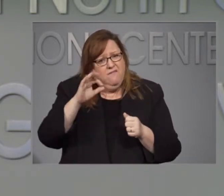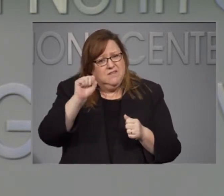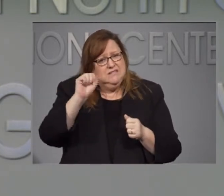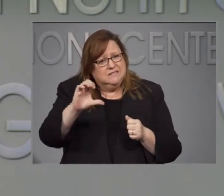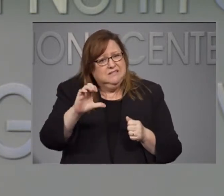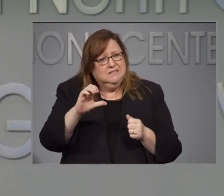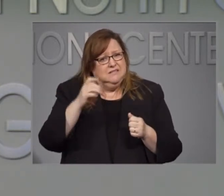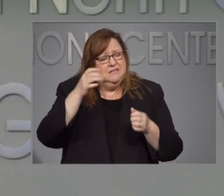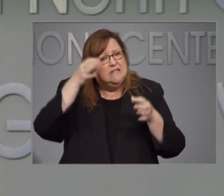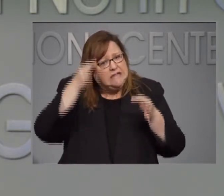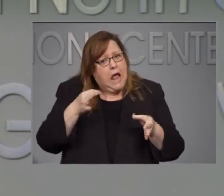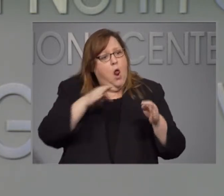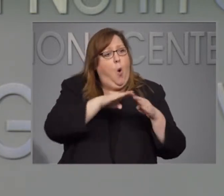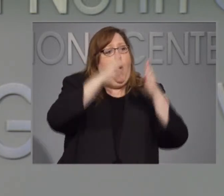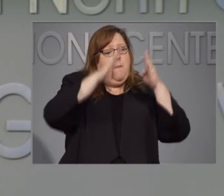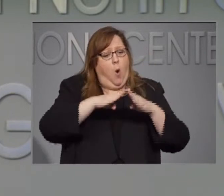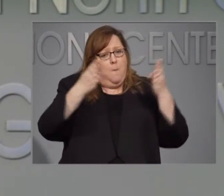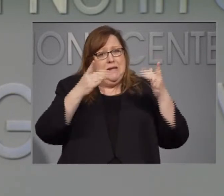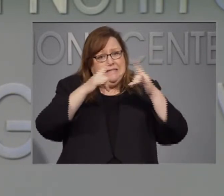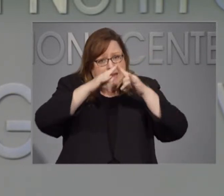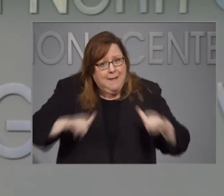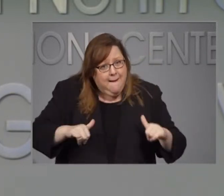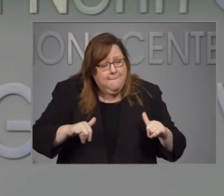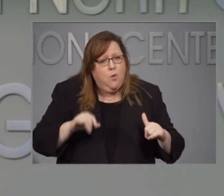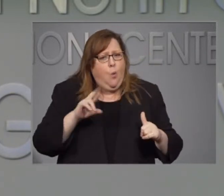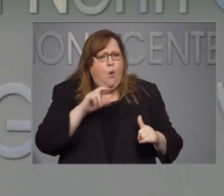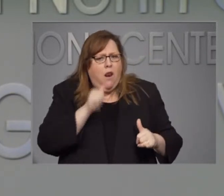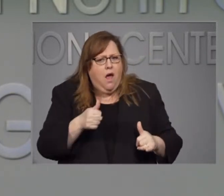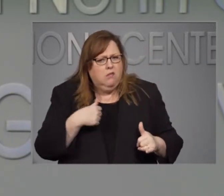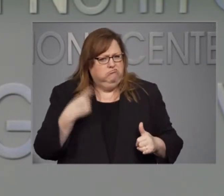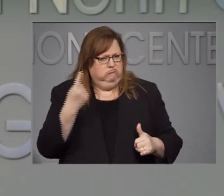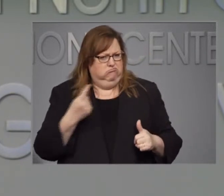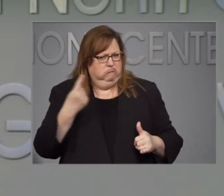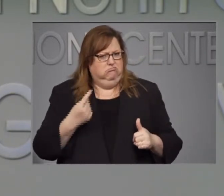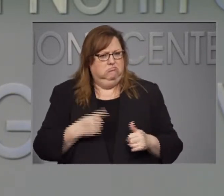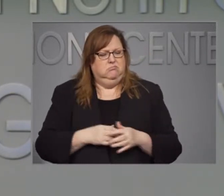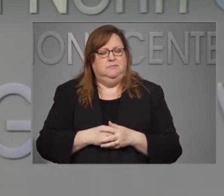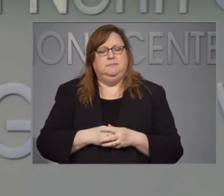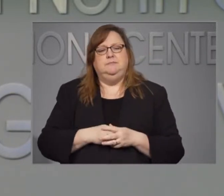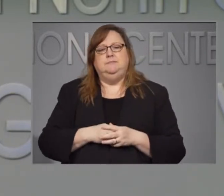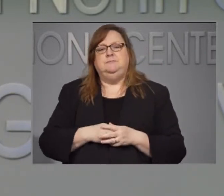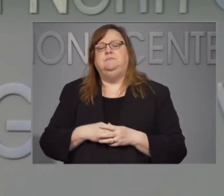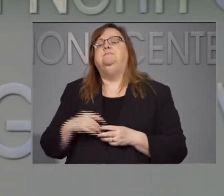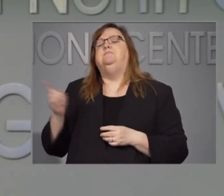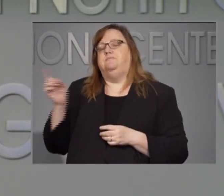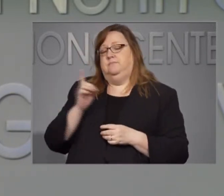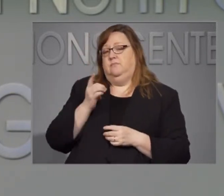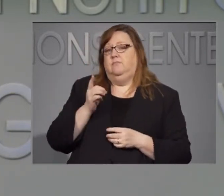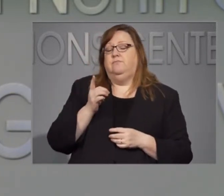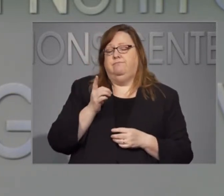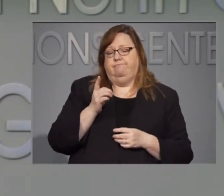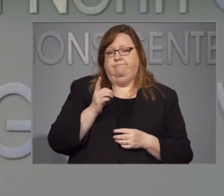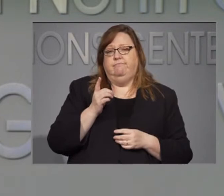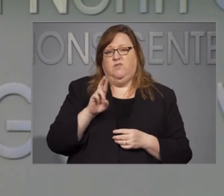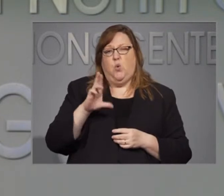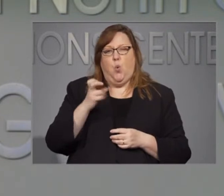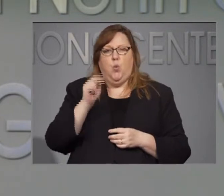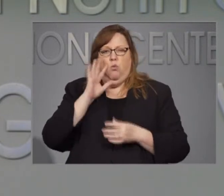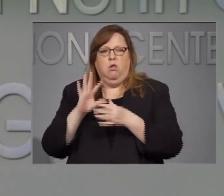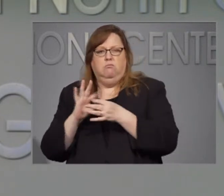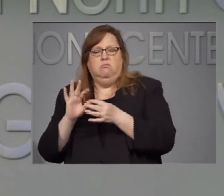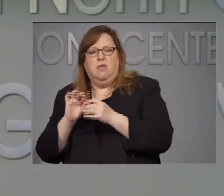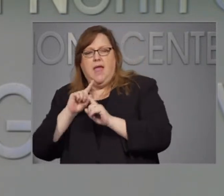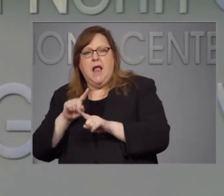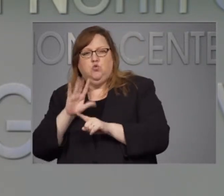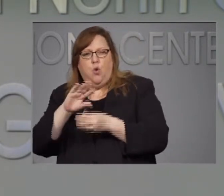two different things? Well, I'll let Dr. Cohen address that in a minute, but we know the virus does not respect